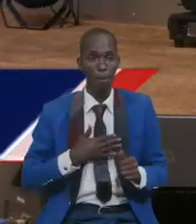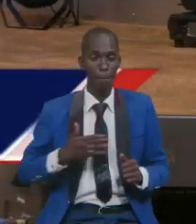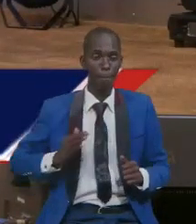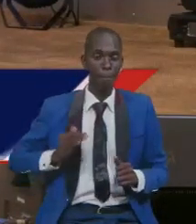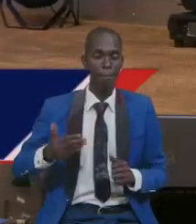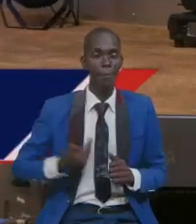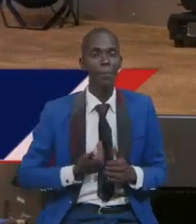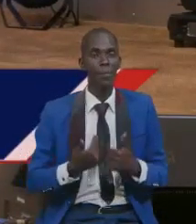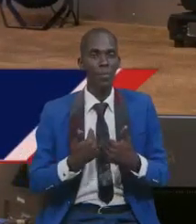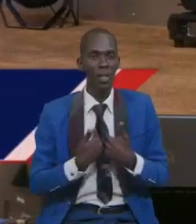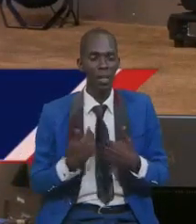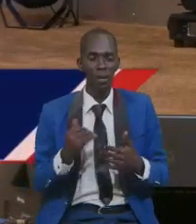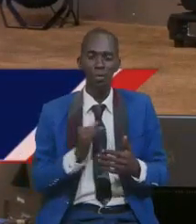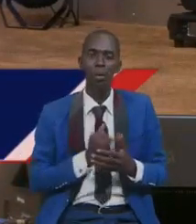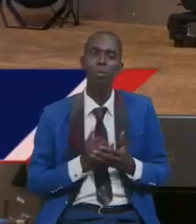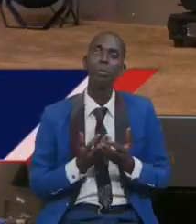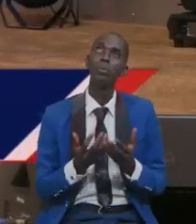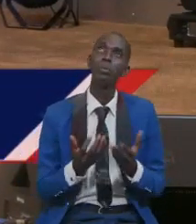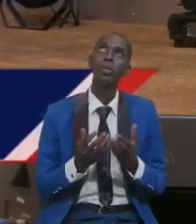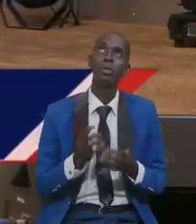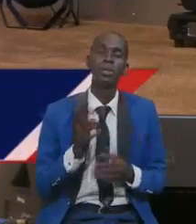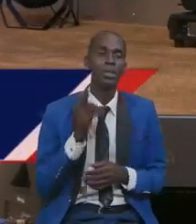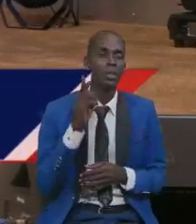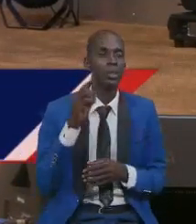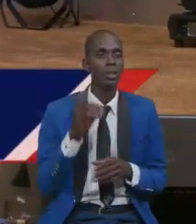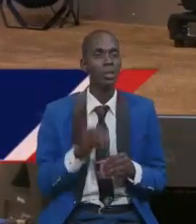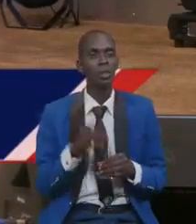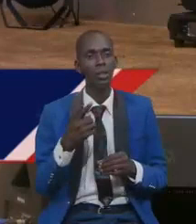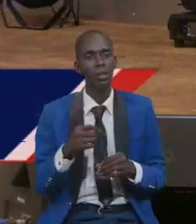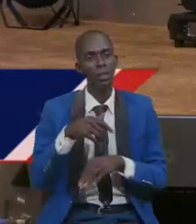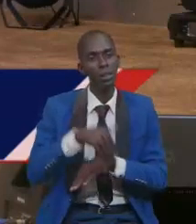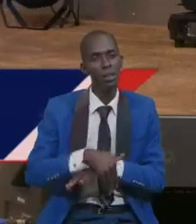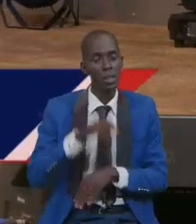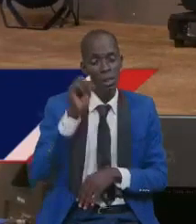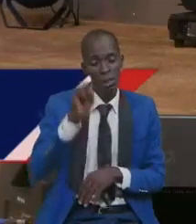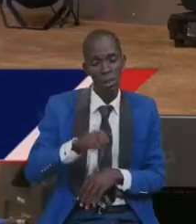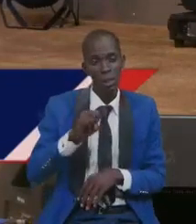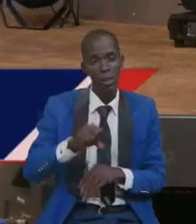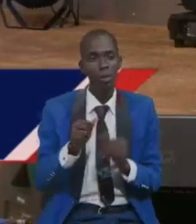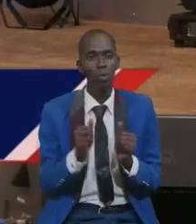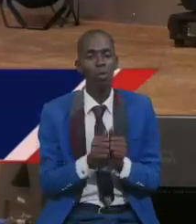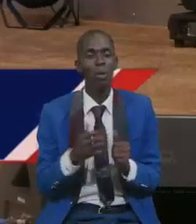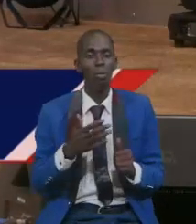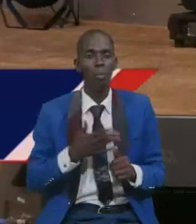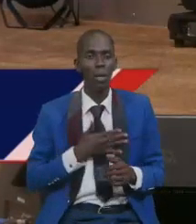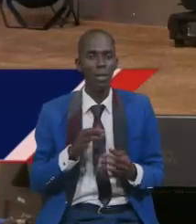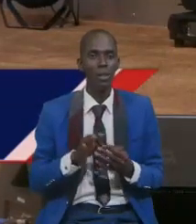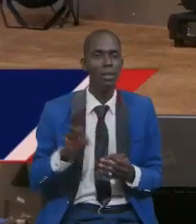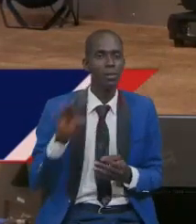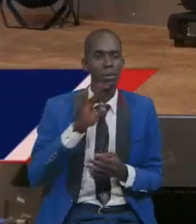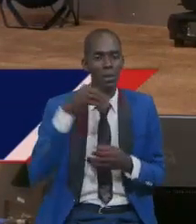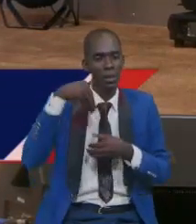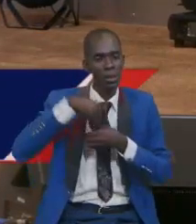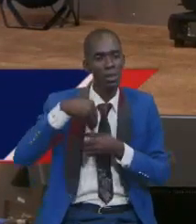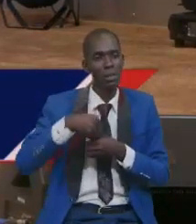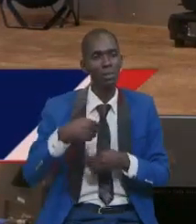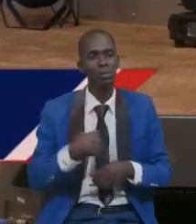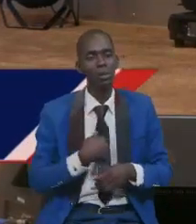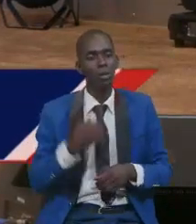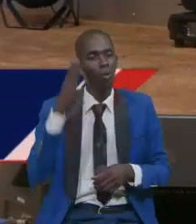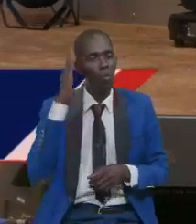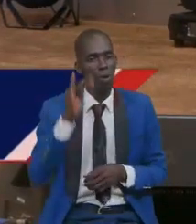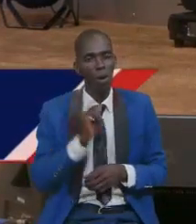I desired thee in the night? Yea, with my spirit within me will